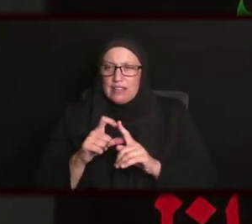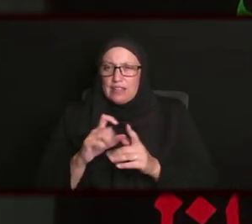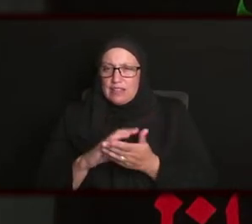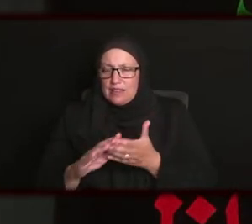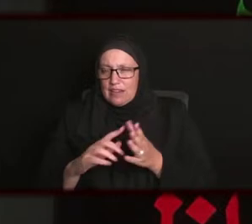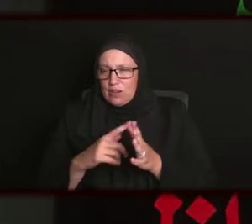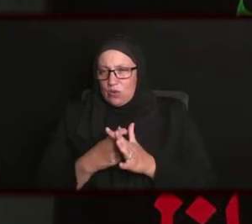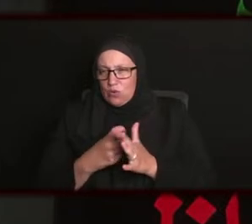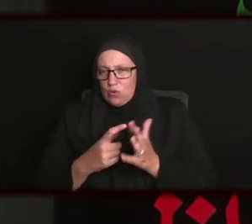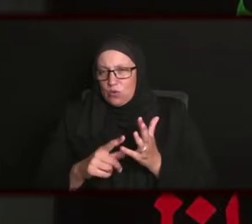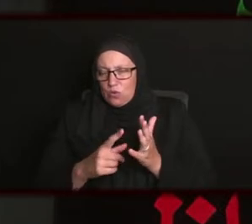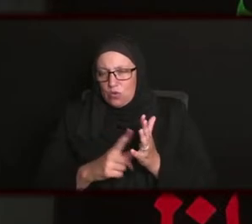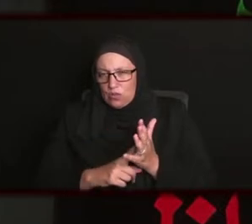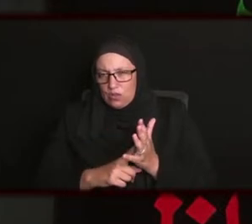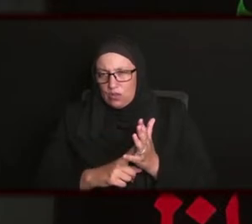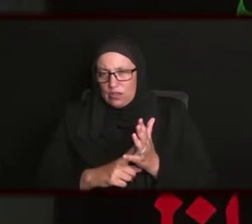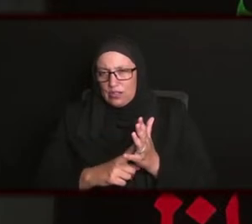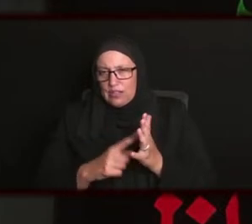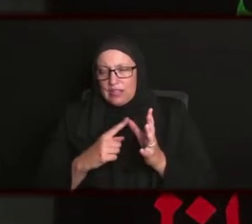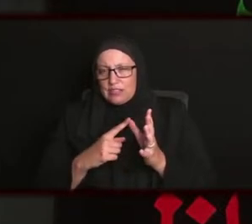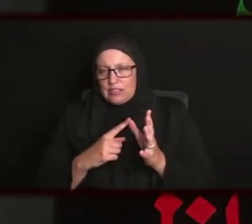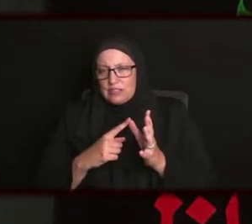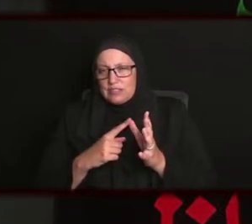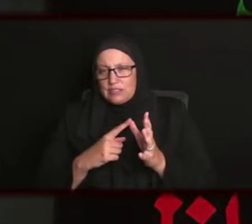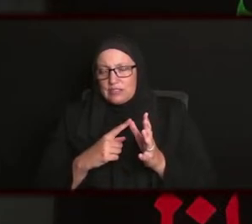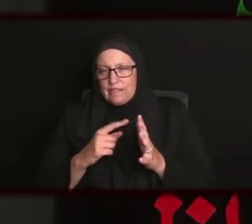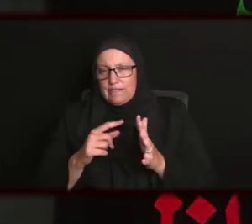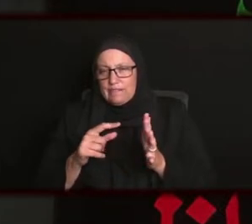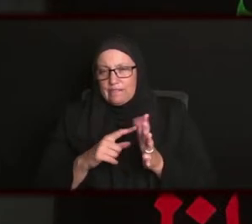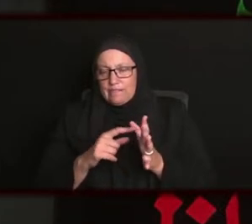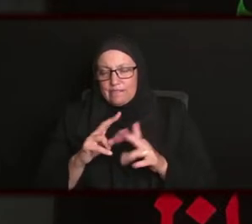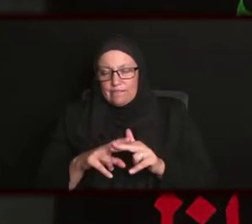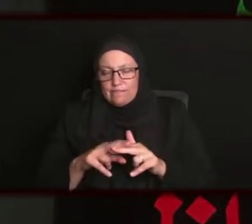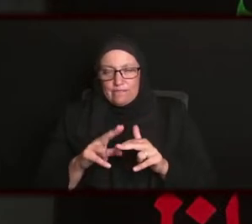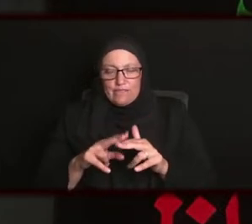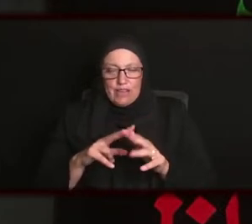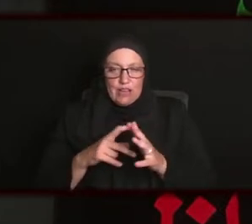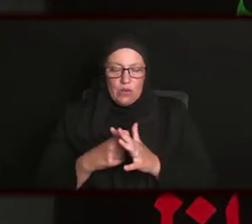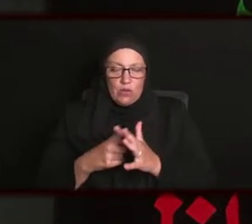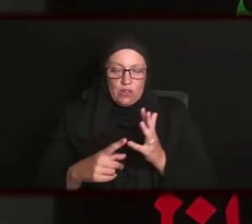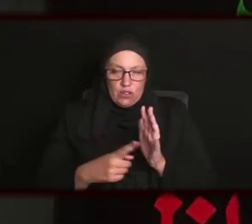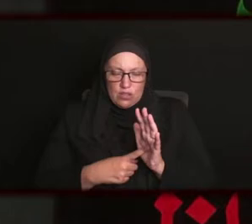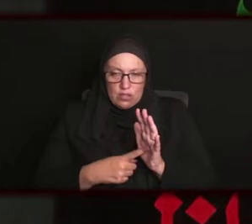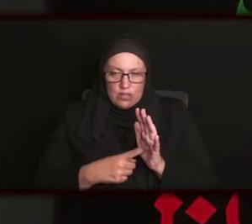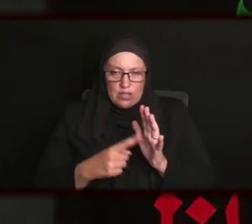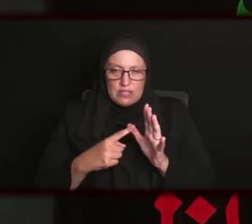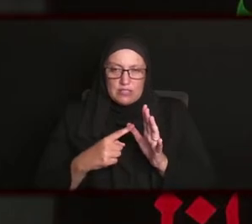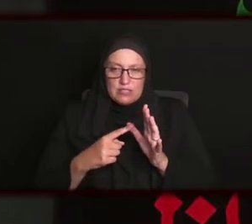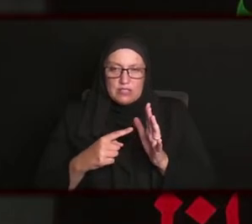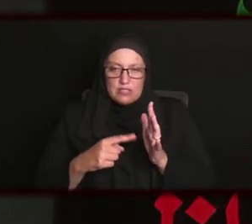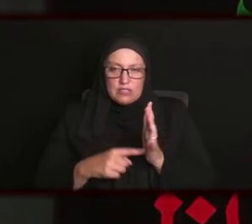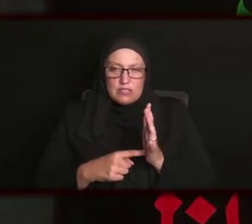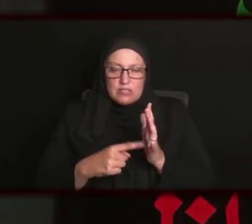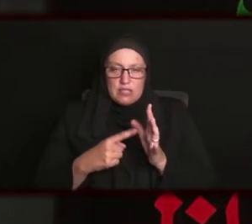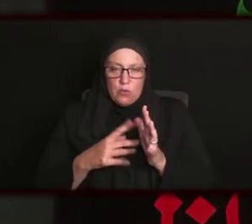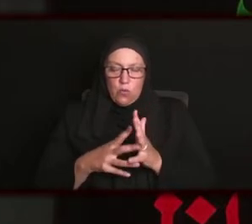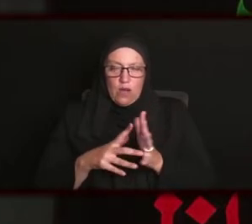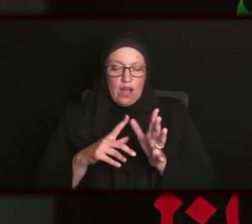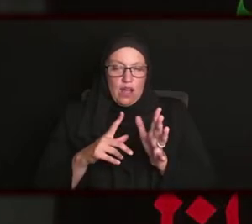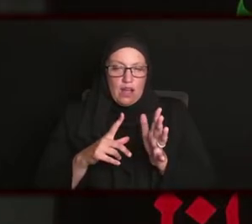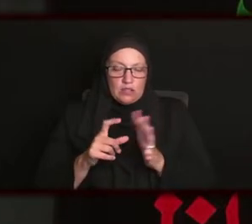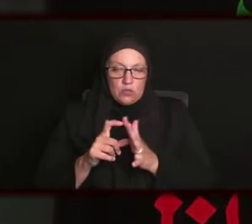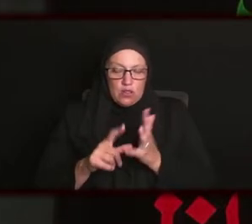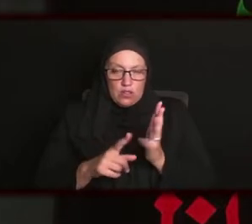at-tafakkur, at-tawakkul, at-tasabbur, at-tawadu, at-ta'amul,